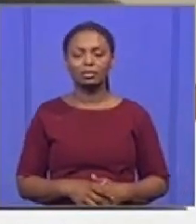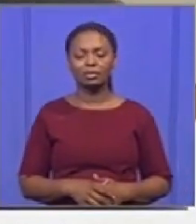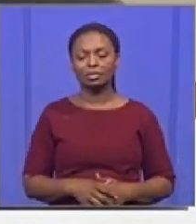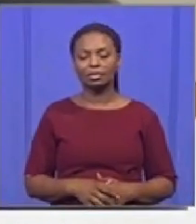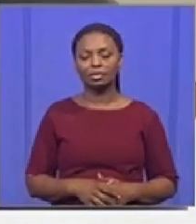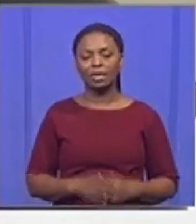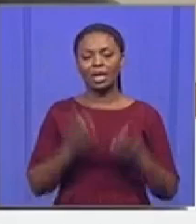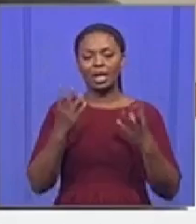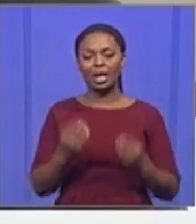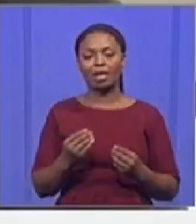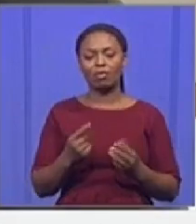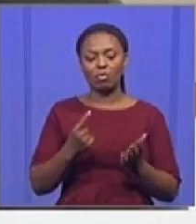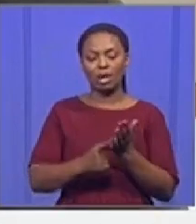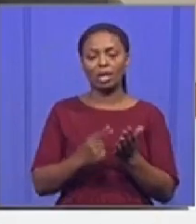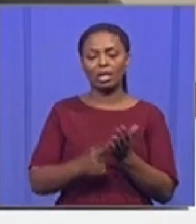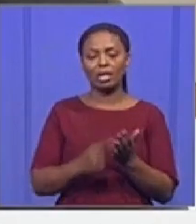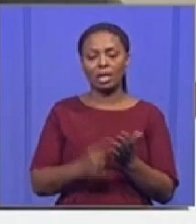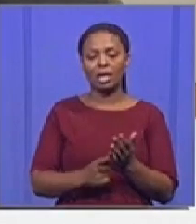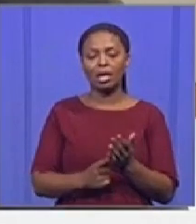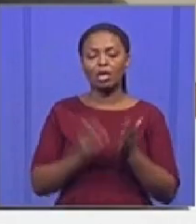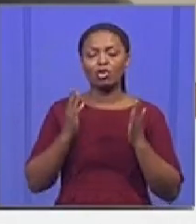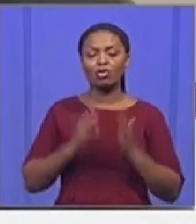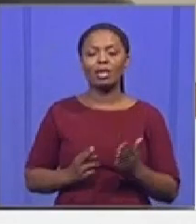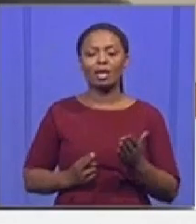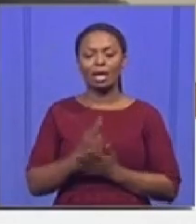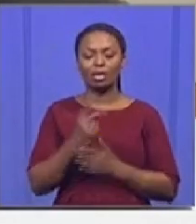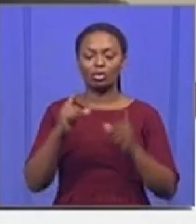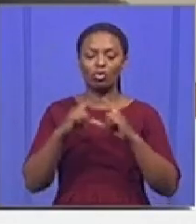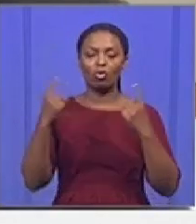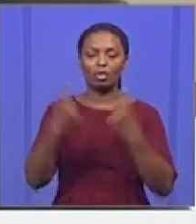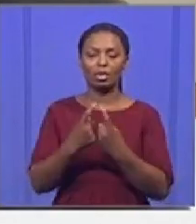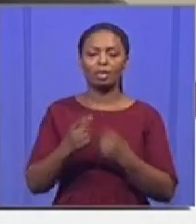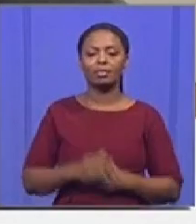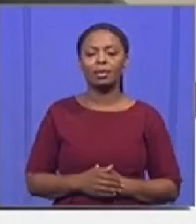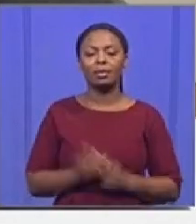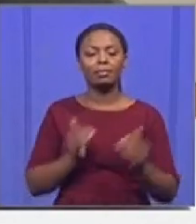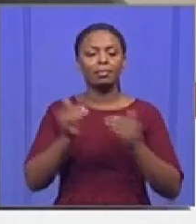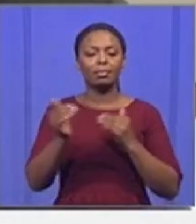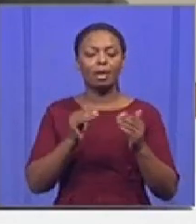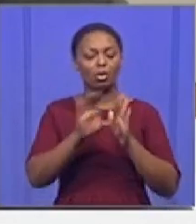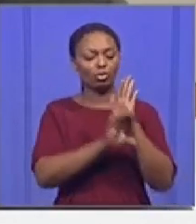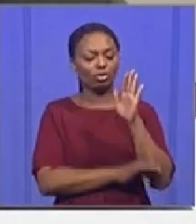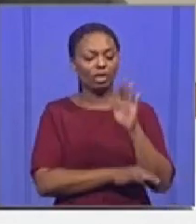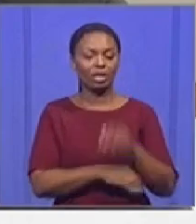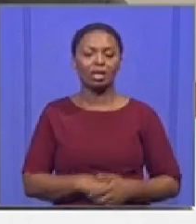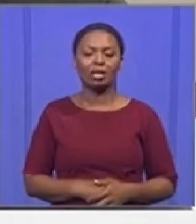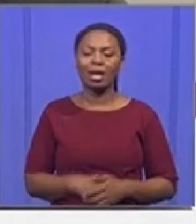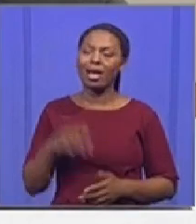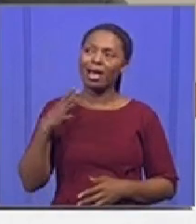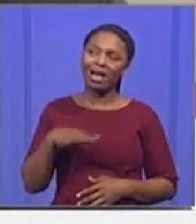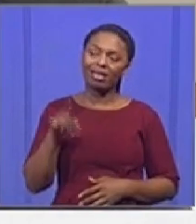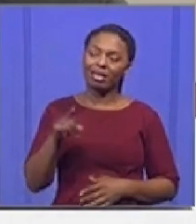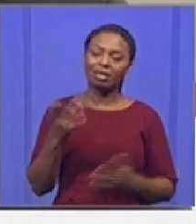Rights Commission, which is mandated by the Constitution. So having others